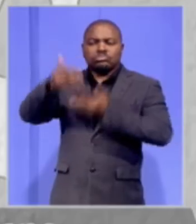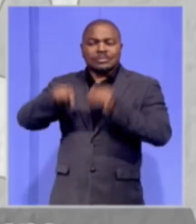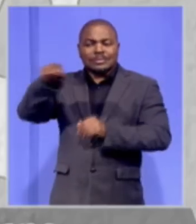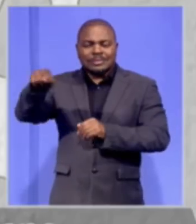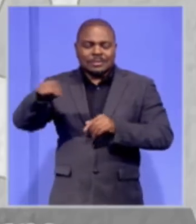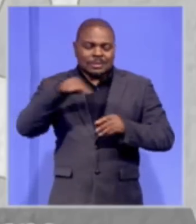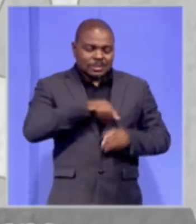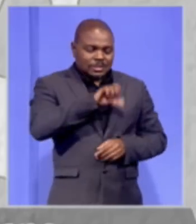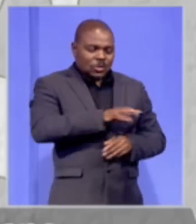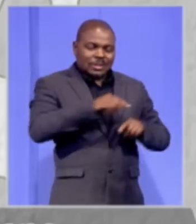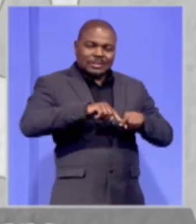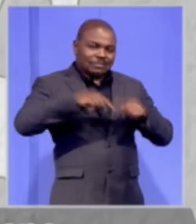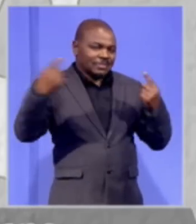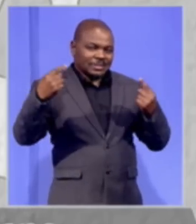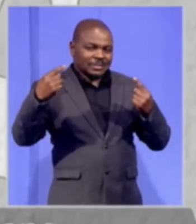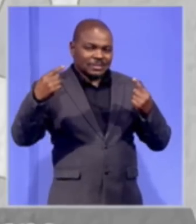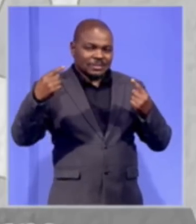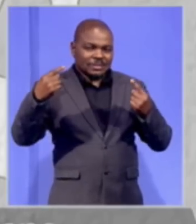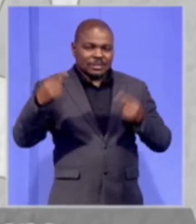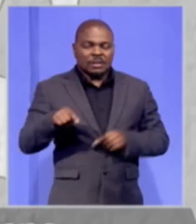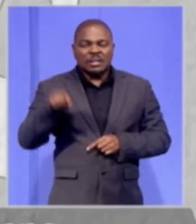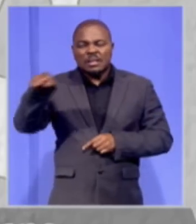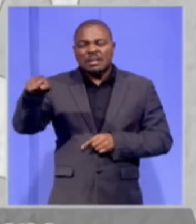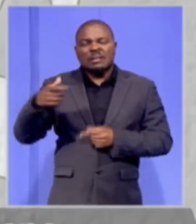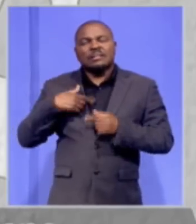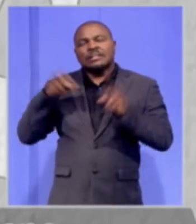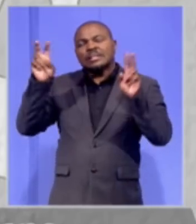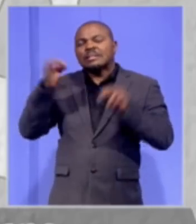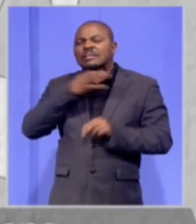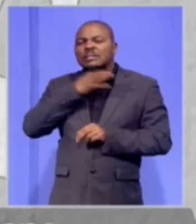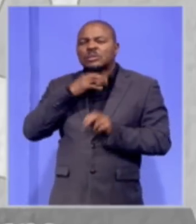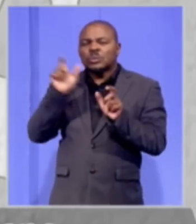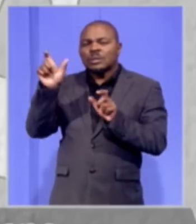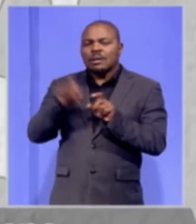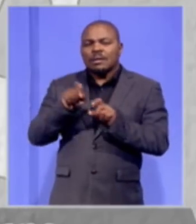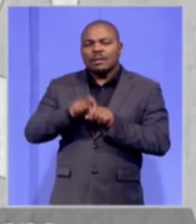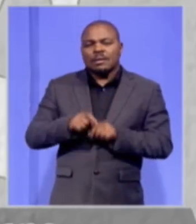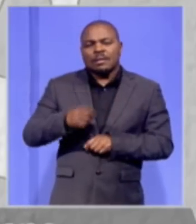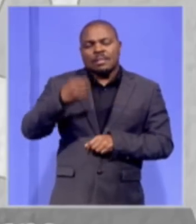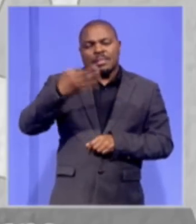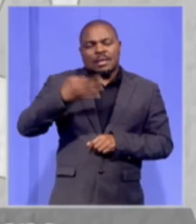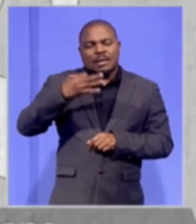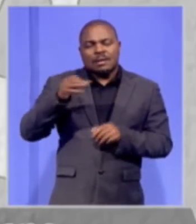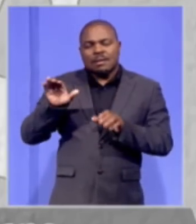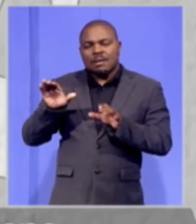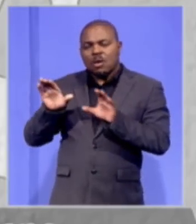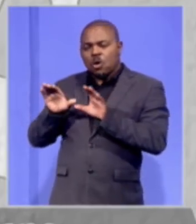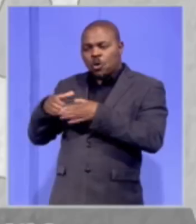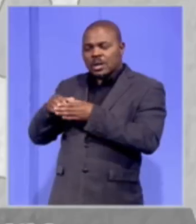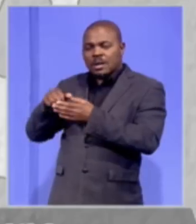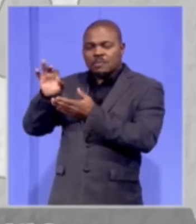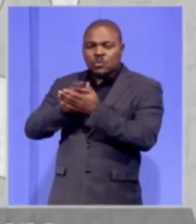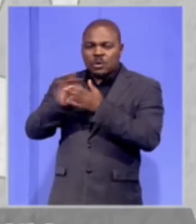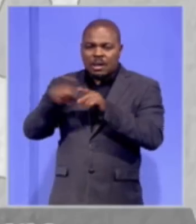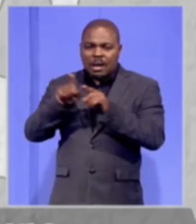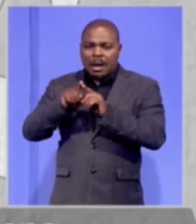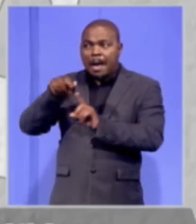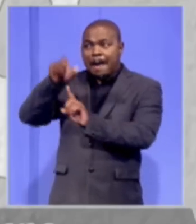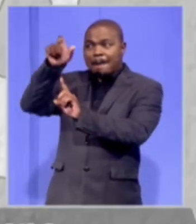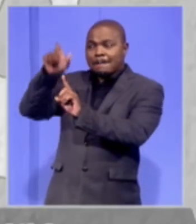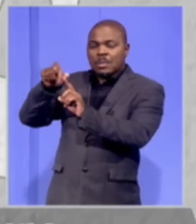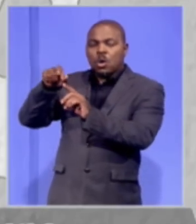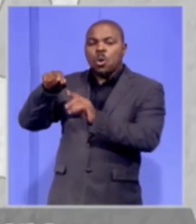Botswana e sebedisa mokgwa o fapaneng o go bitsang ka Senyesemane first past the post e leng hore a ka hodimo ke